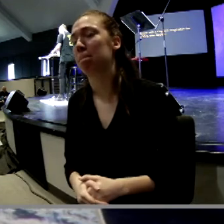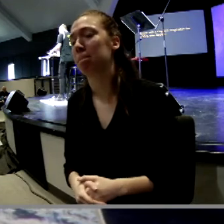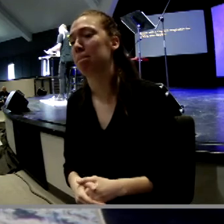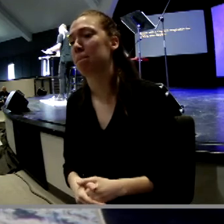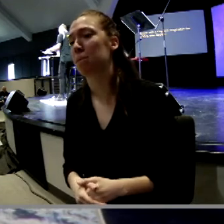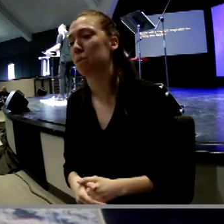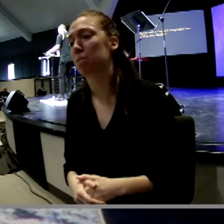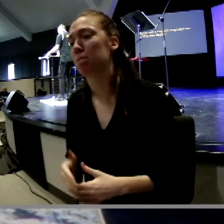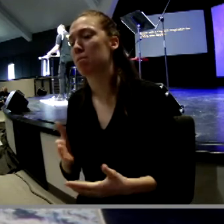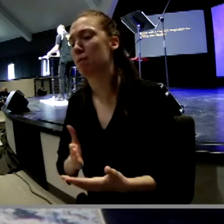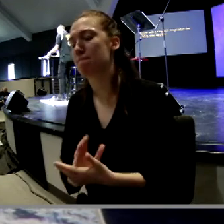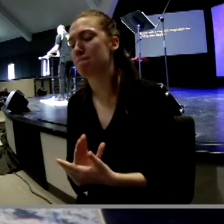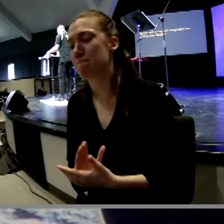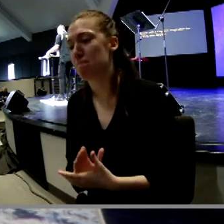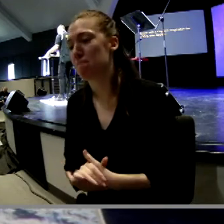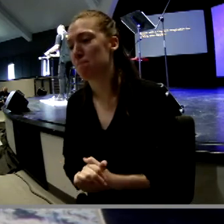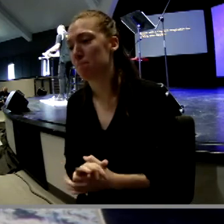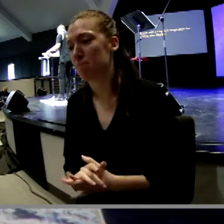All right.